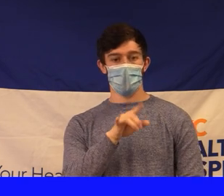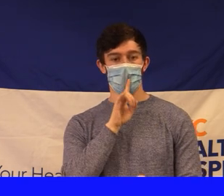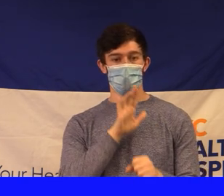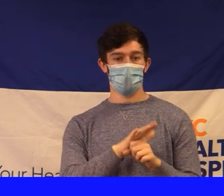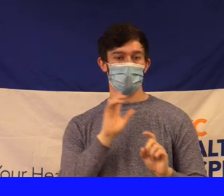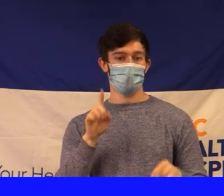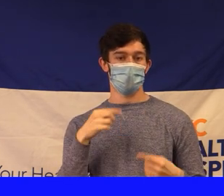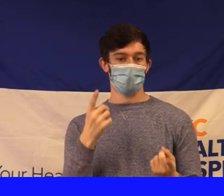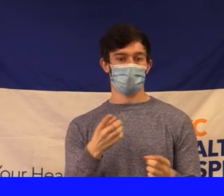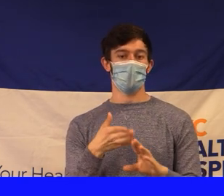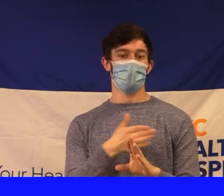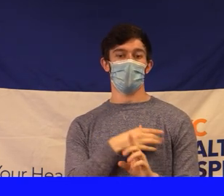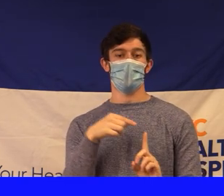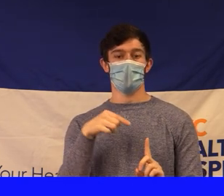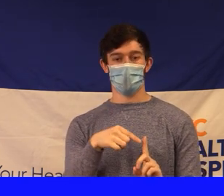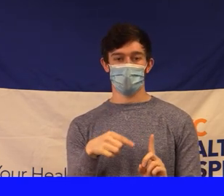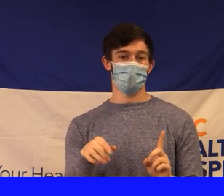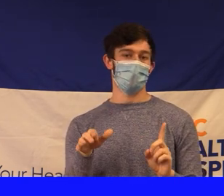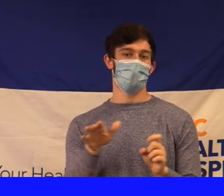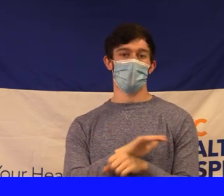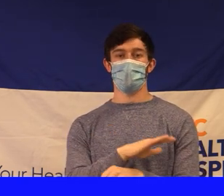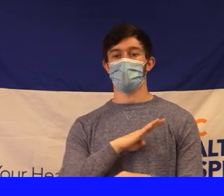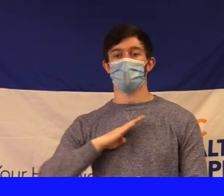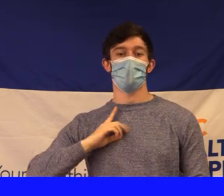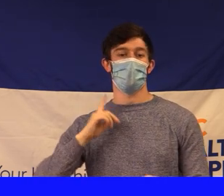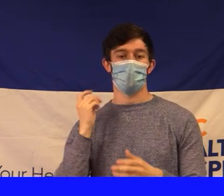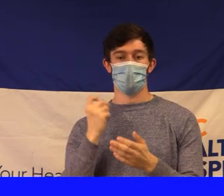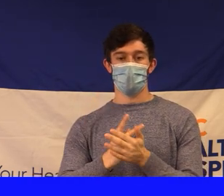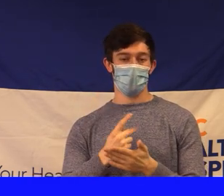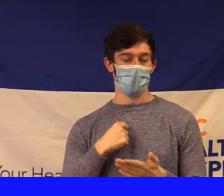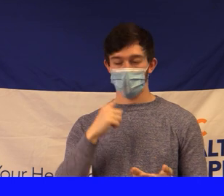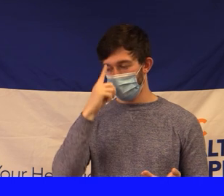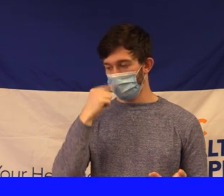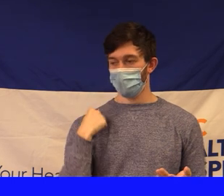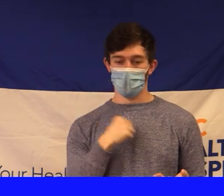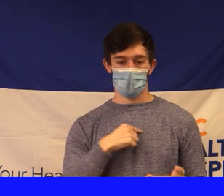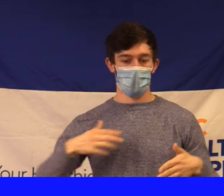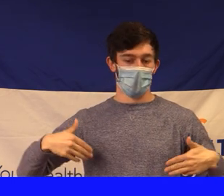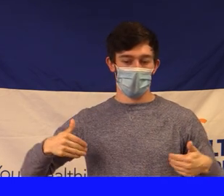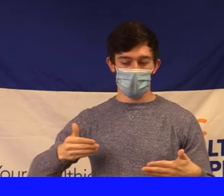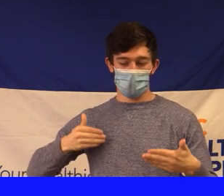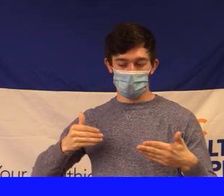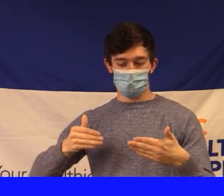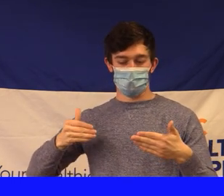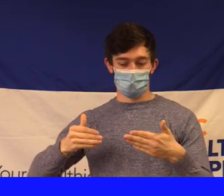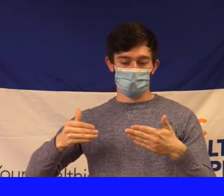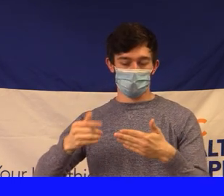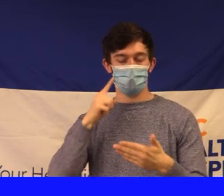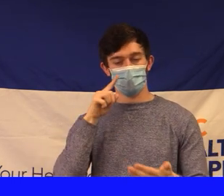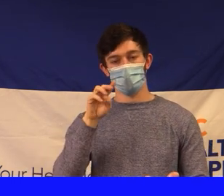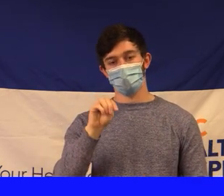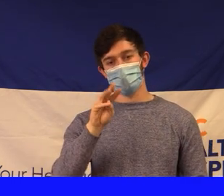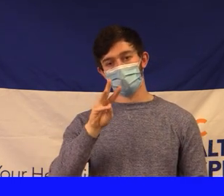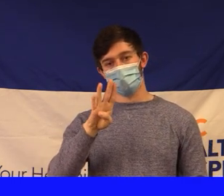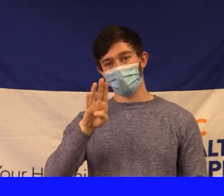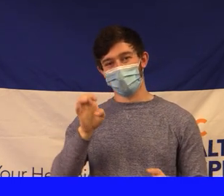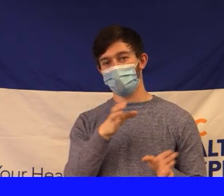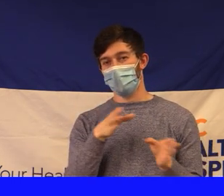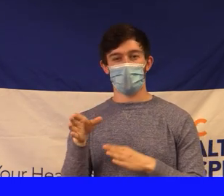commitments so far before this comes to the full board for approval. I think we are not where we need to be yet on the MWBE plan. So just to